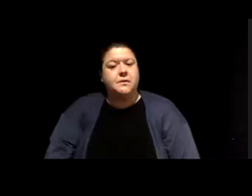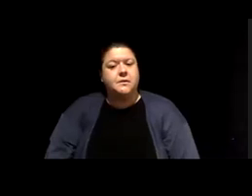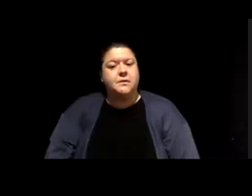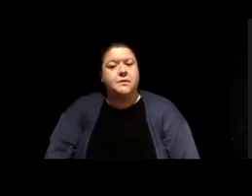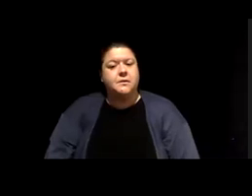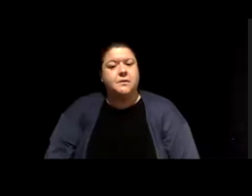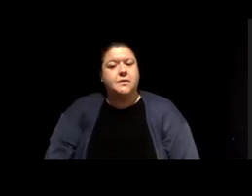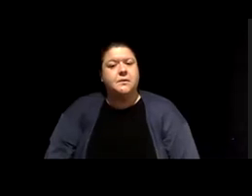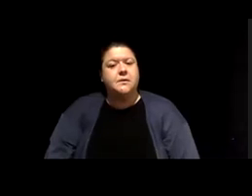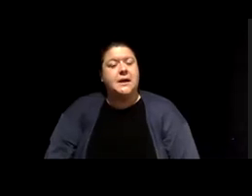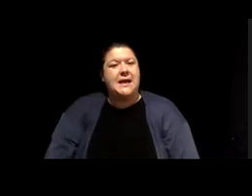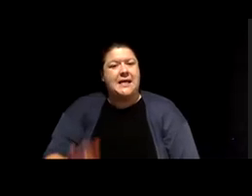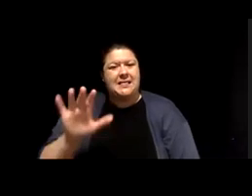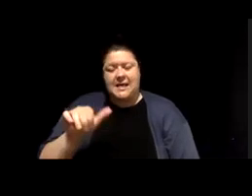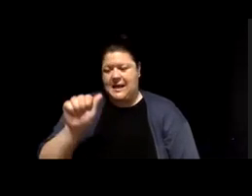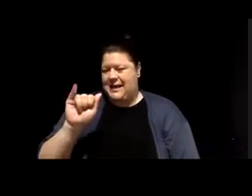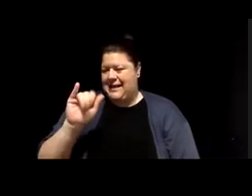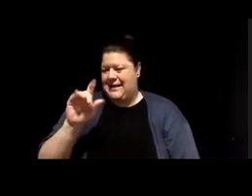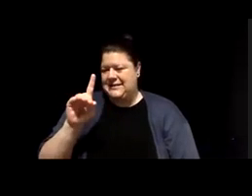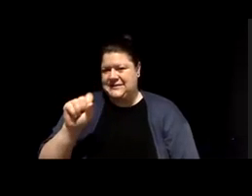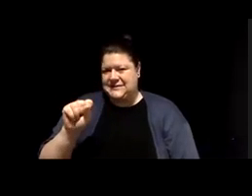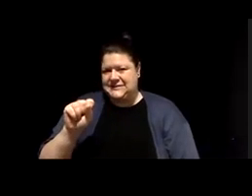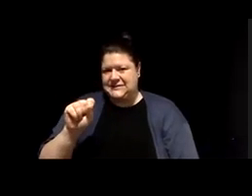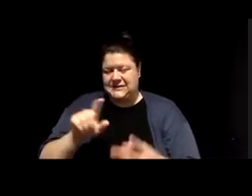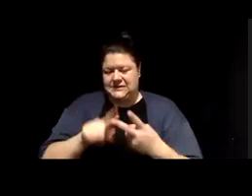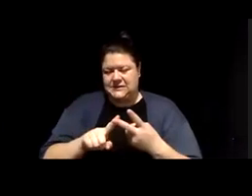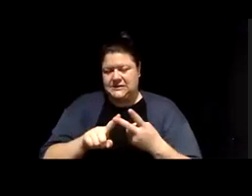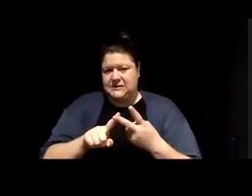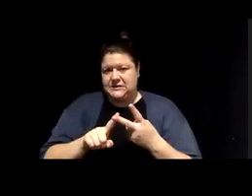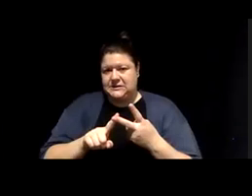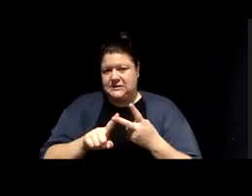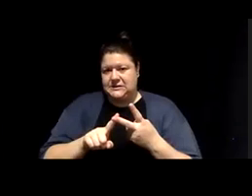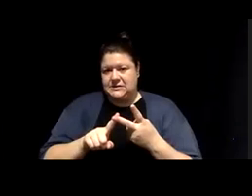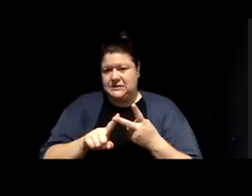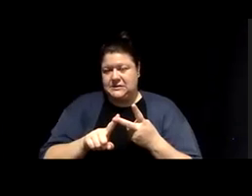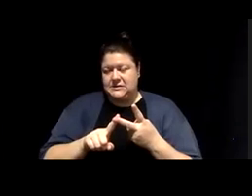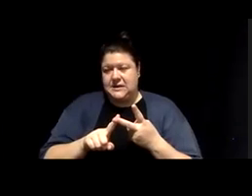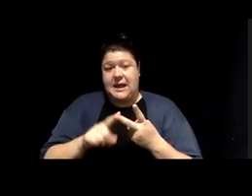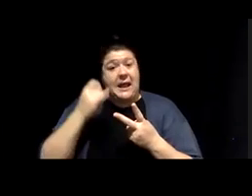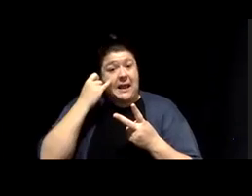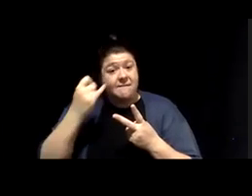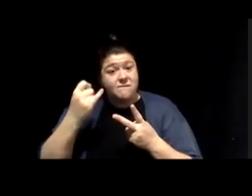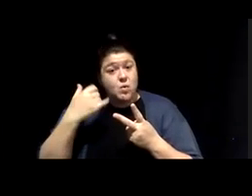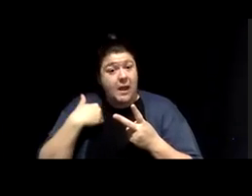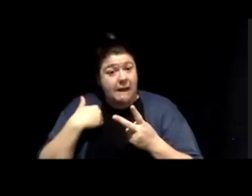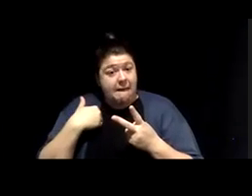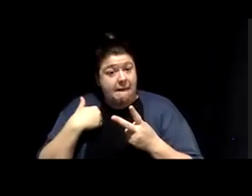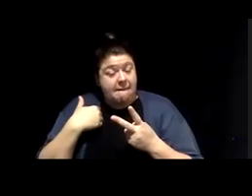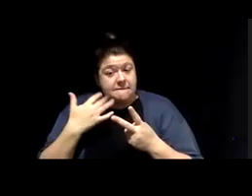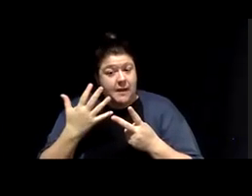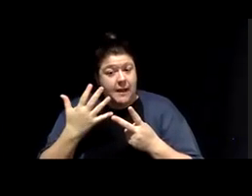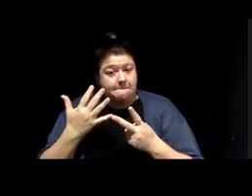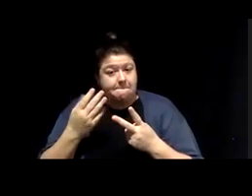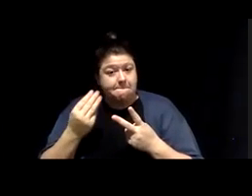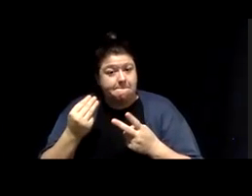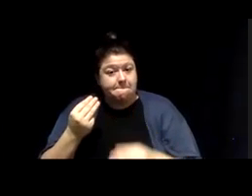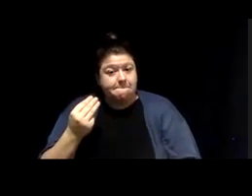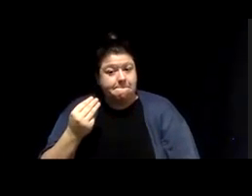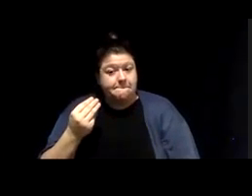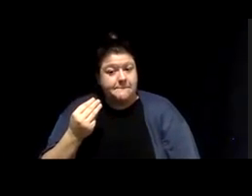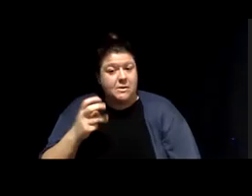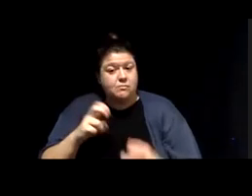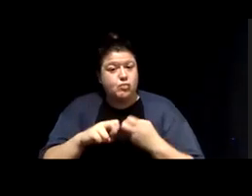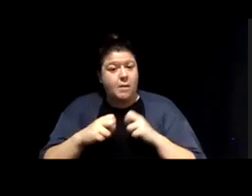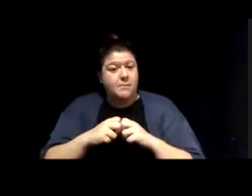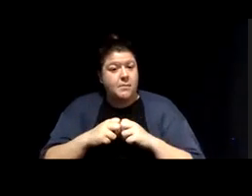AIDS? We have AIDS. We have, if you have some sort of problem